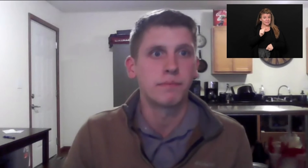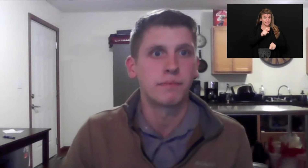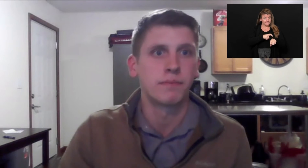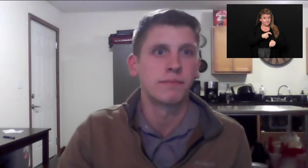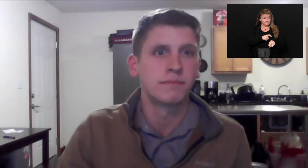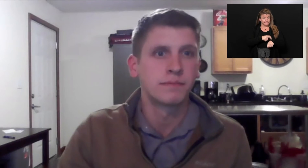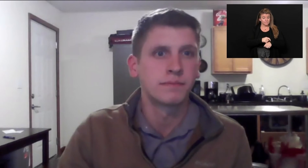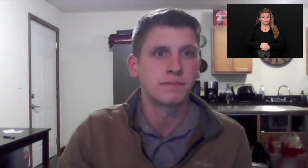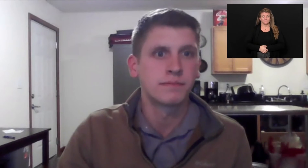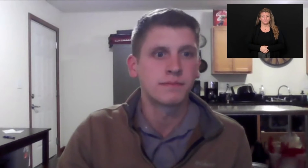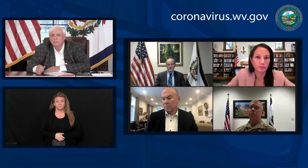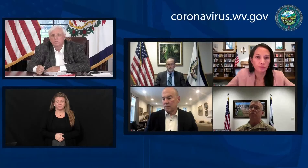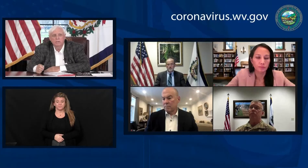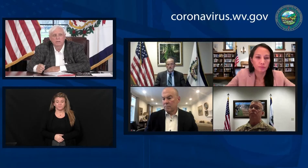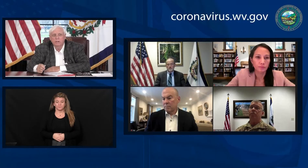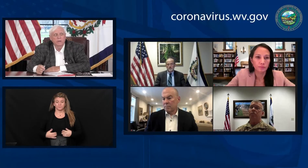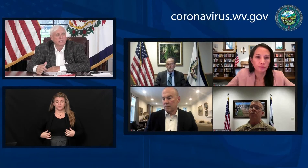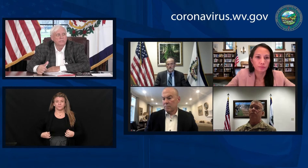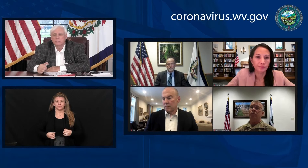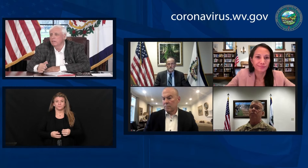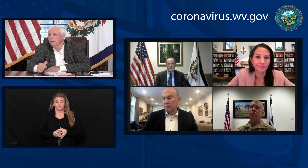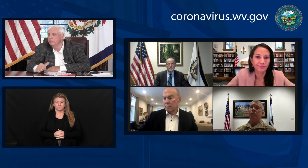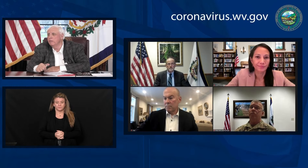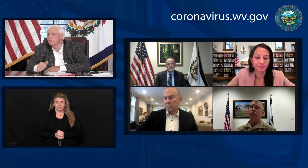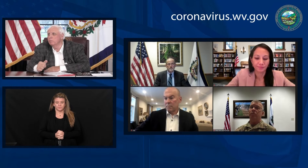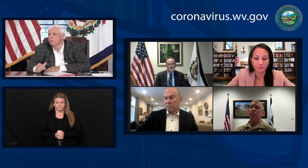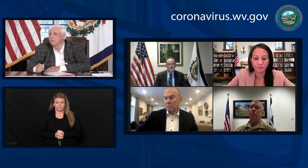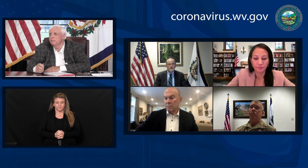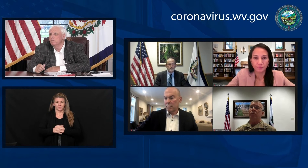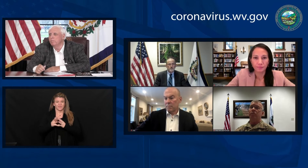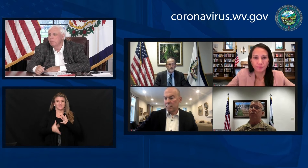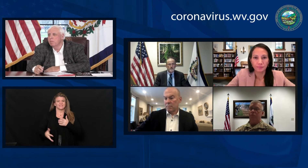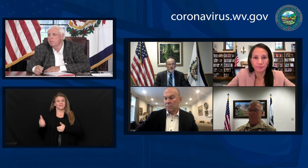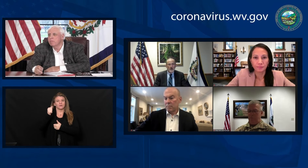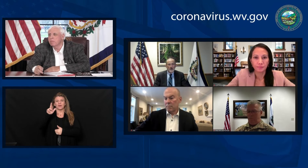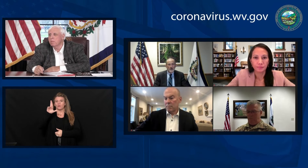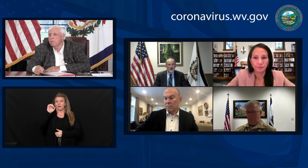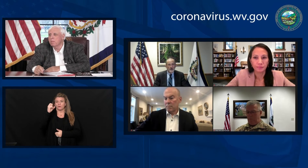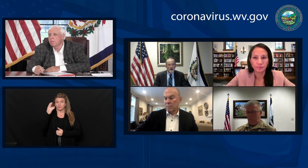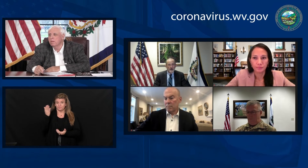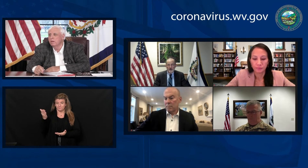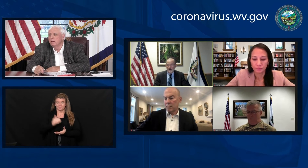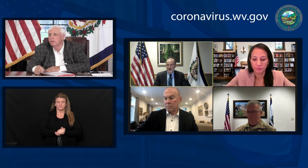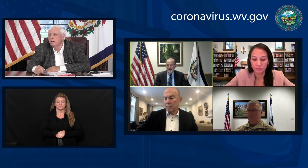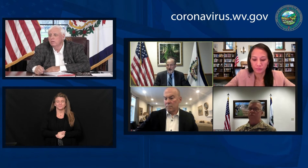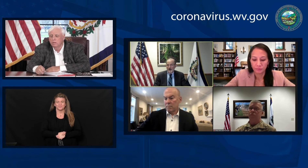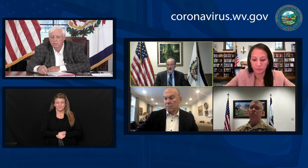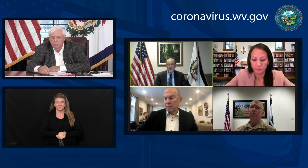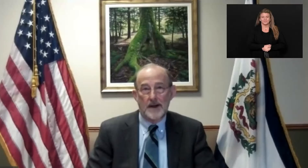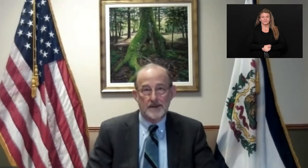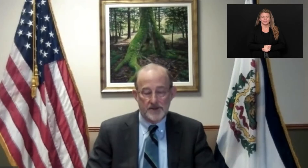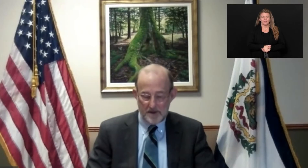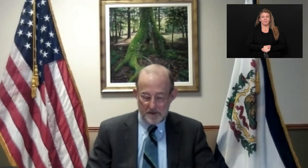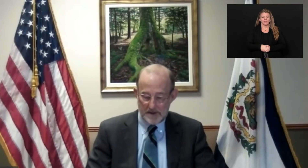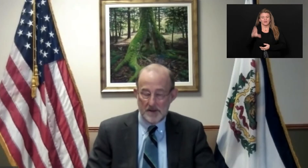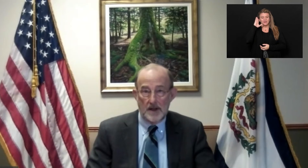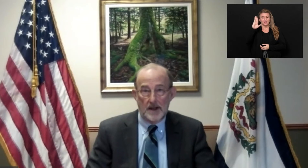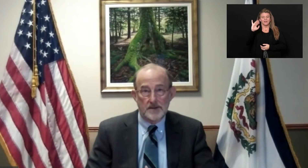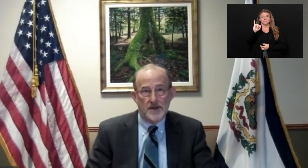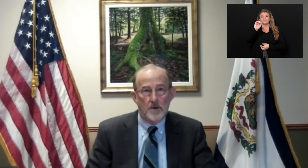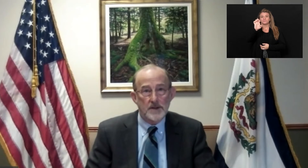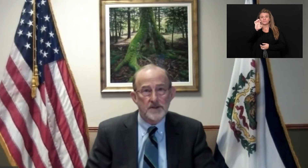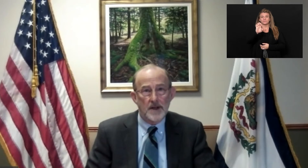time. Secretary Crouch has got to do this one, please. Yes, Governor, thank you. Hi,